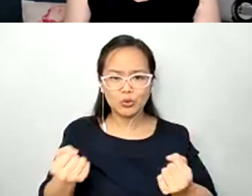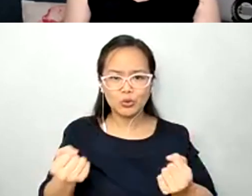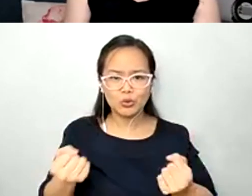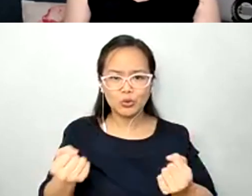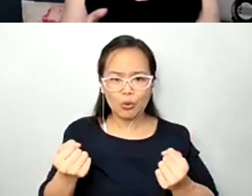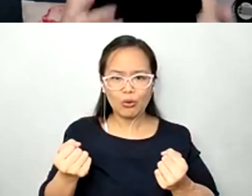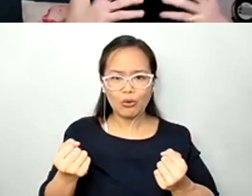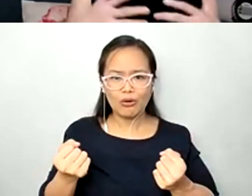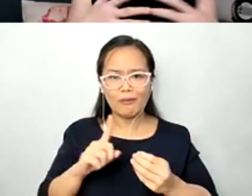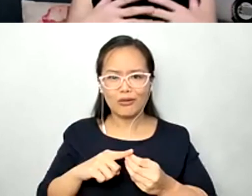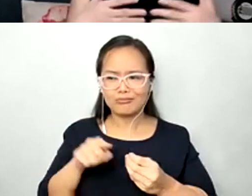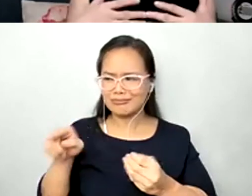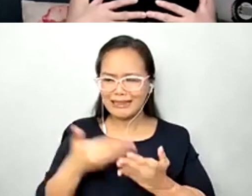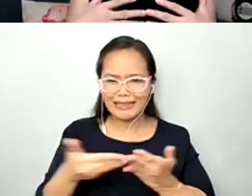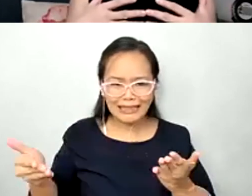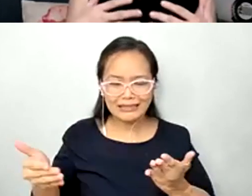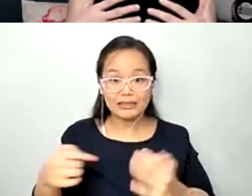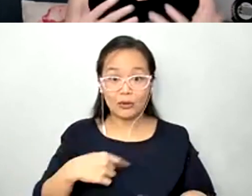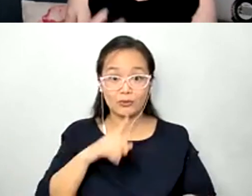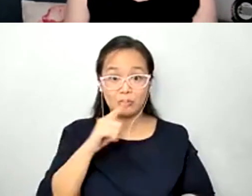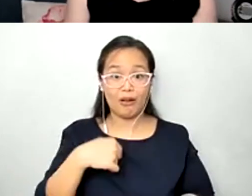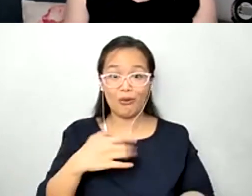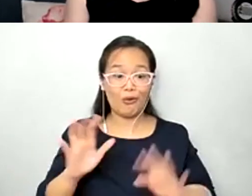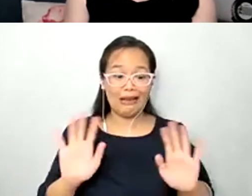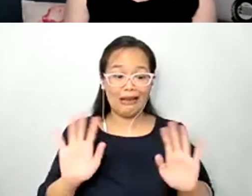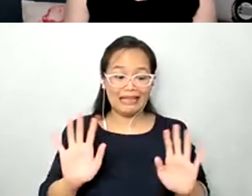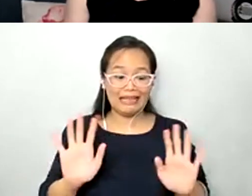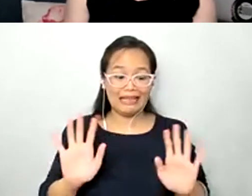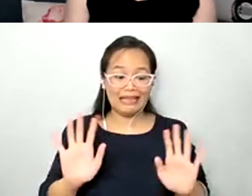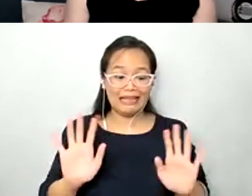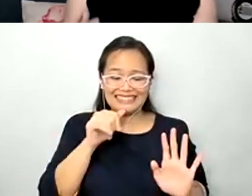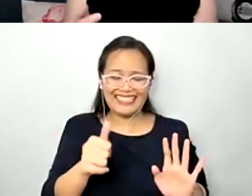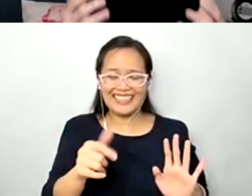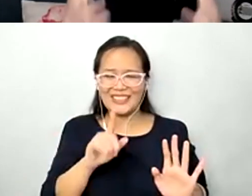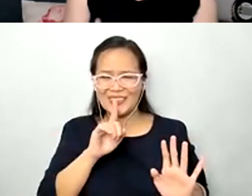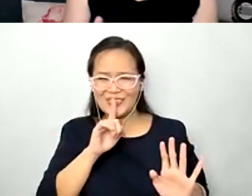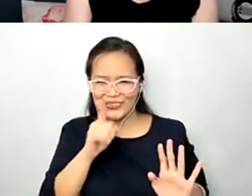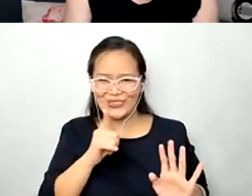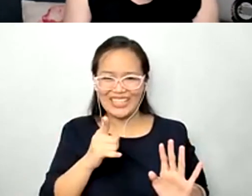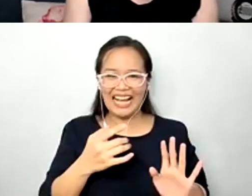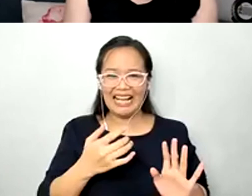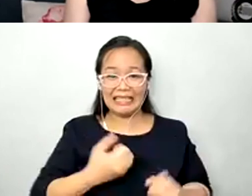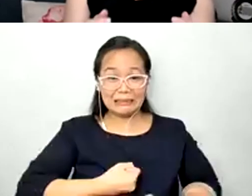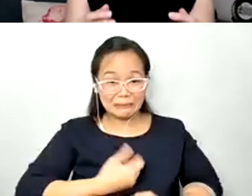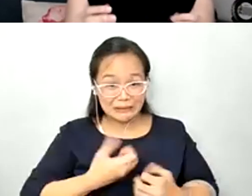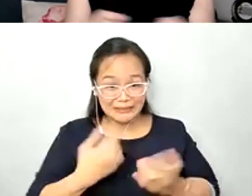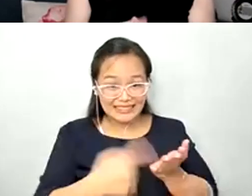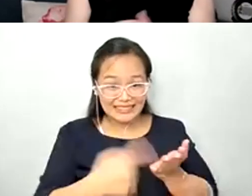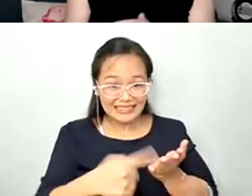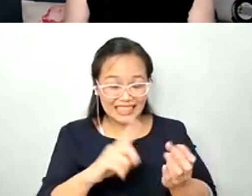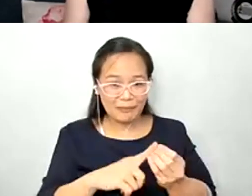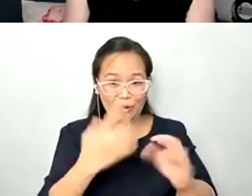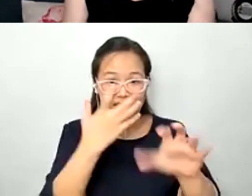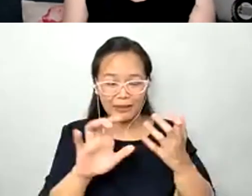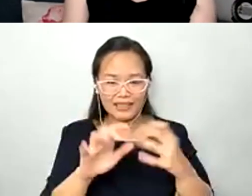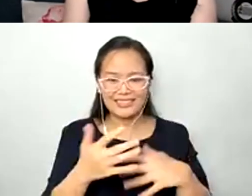Kaya ako parang I feel that I'm not in a position to talk about them because I am not in that position where parang ano